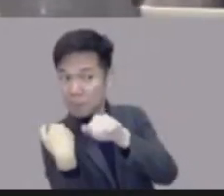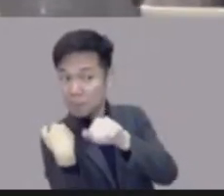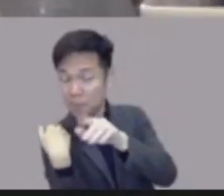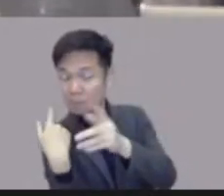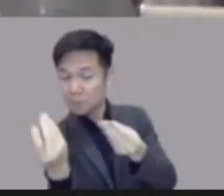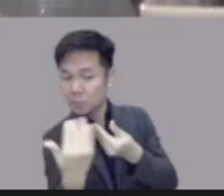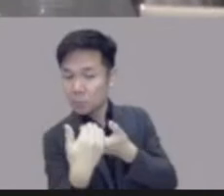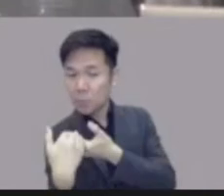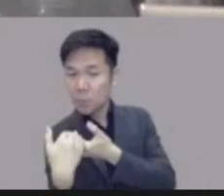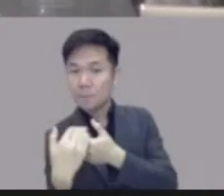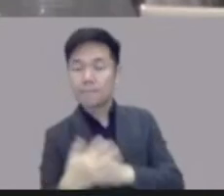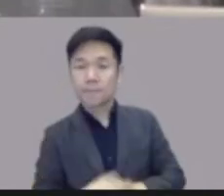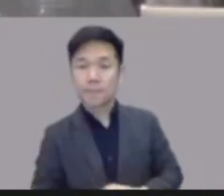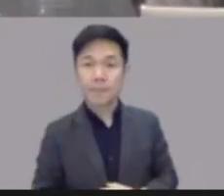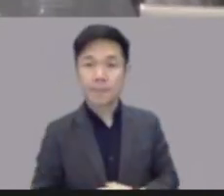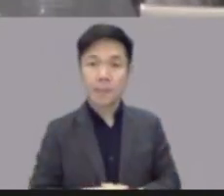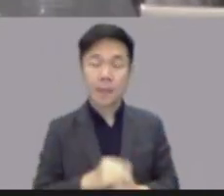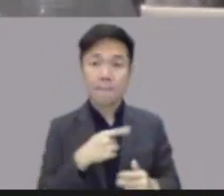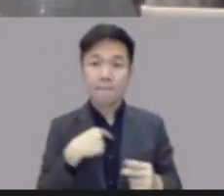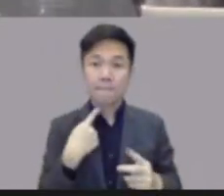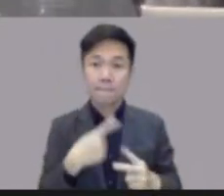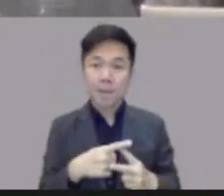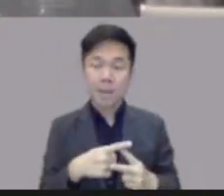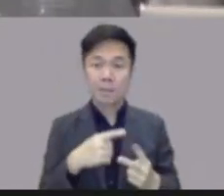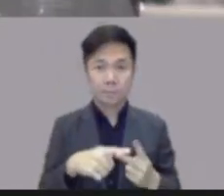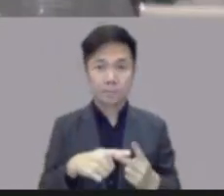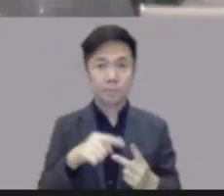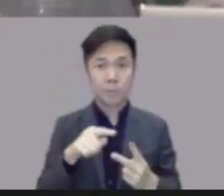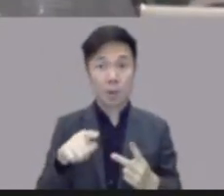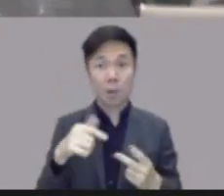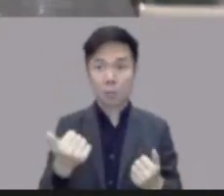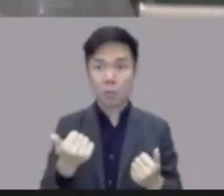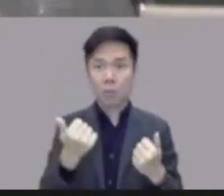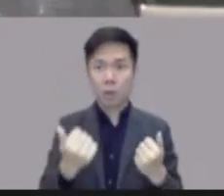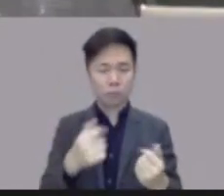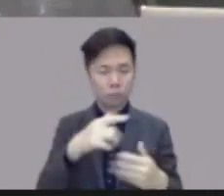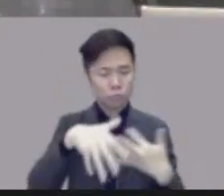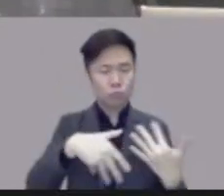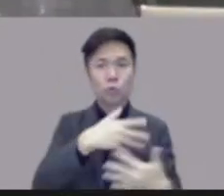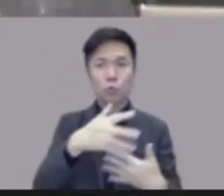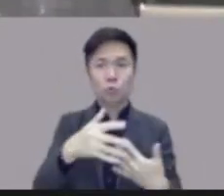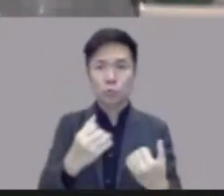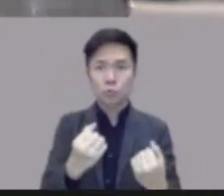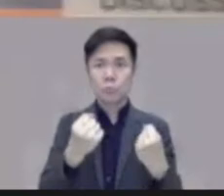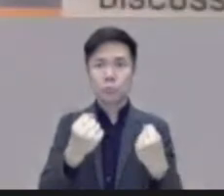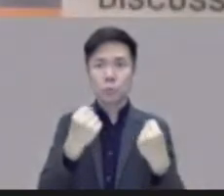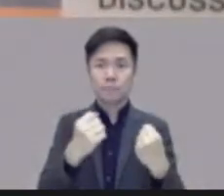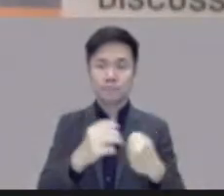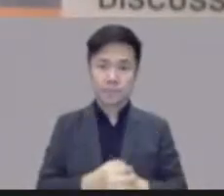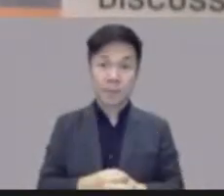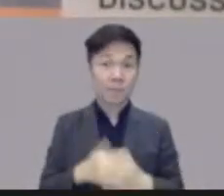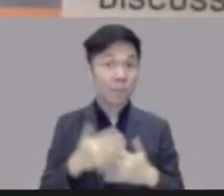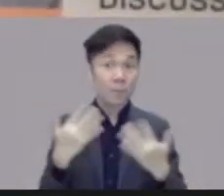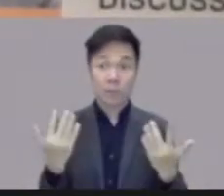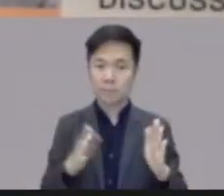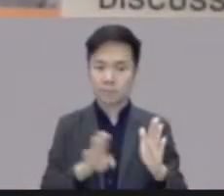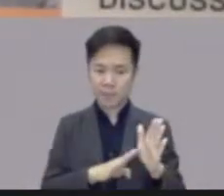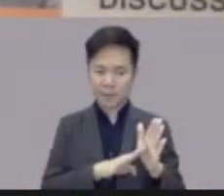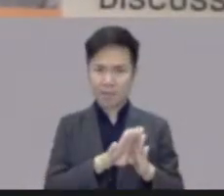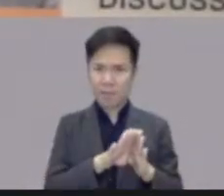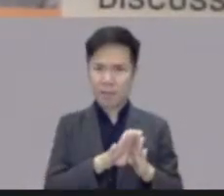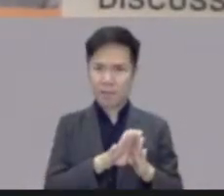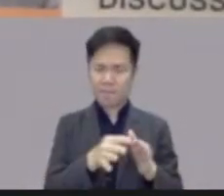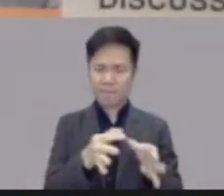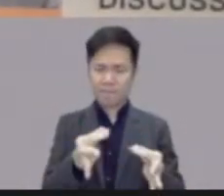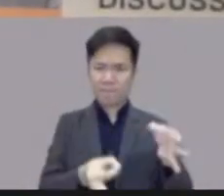and supporting the local and Powerful social movements dedicated to advancing development Justice we continue to